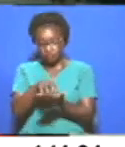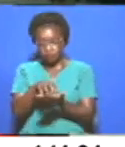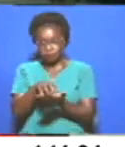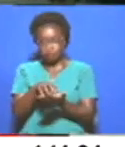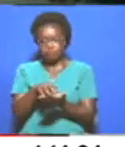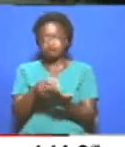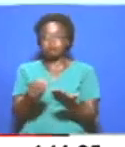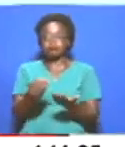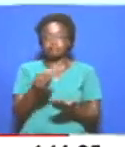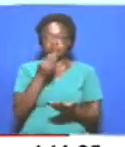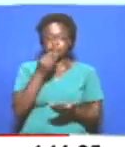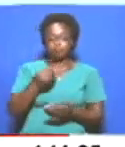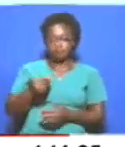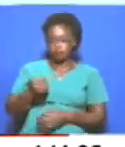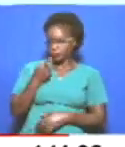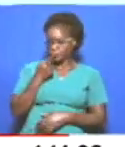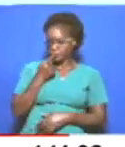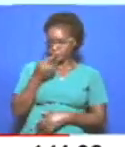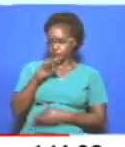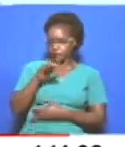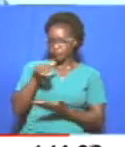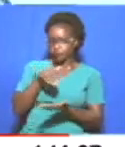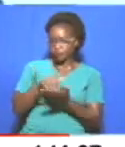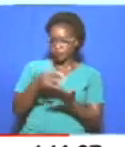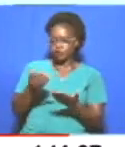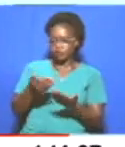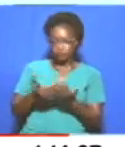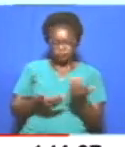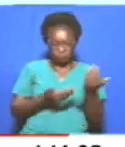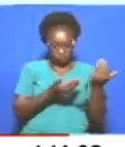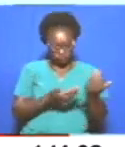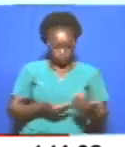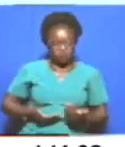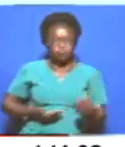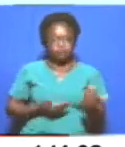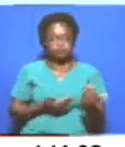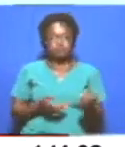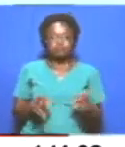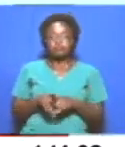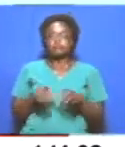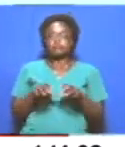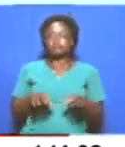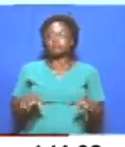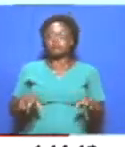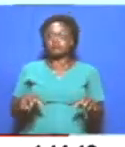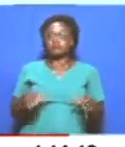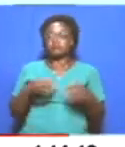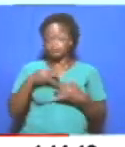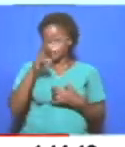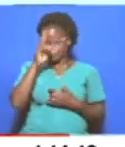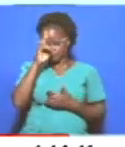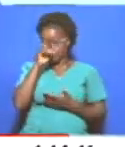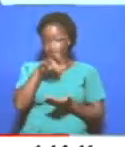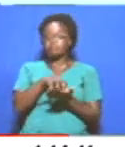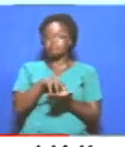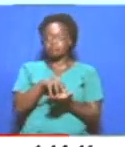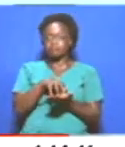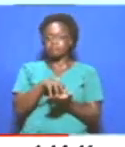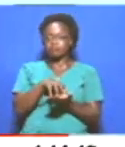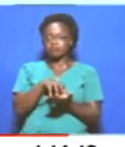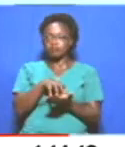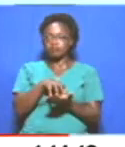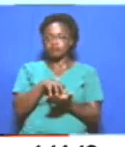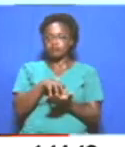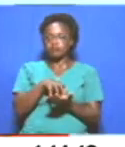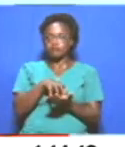lactation centers for babies. In this very market, we are going to have a police station.